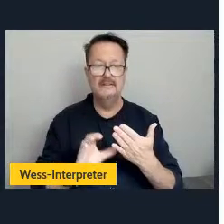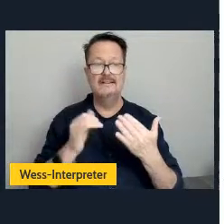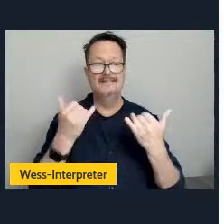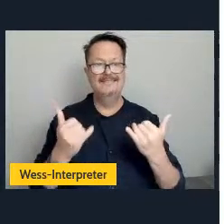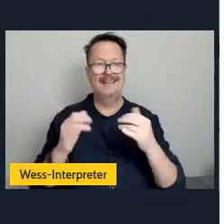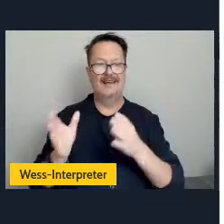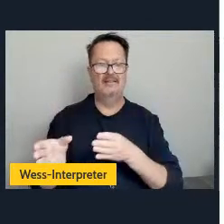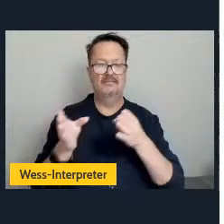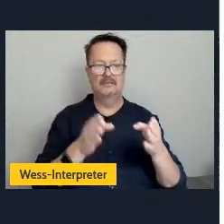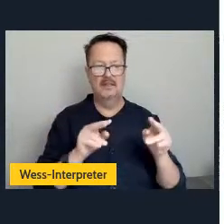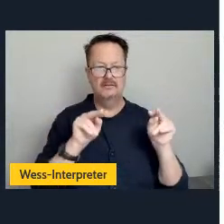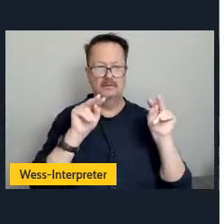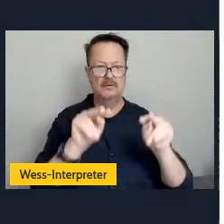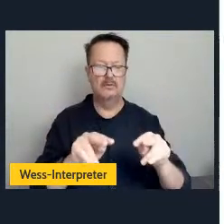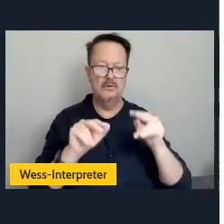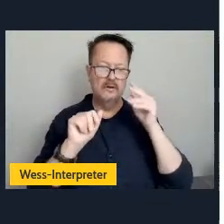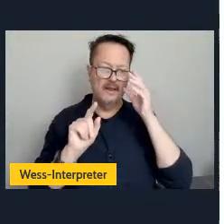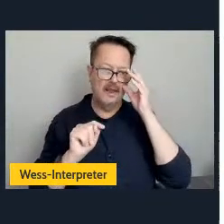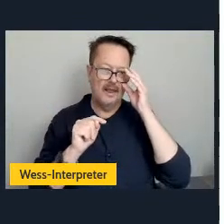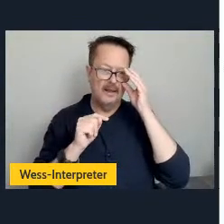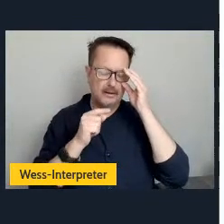the